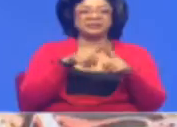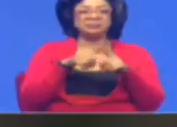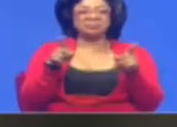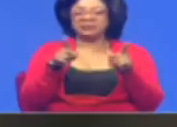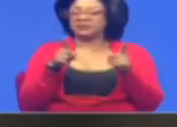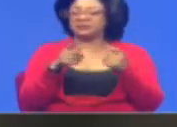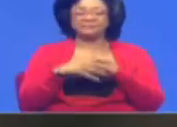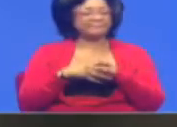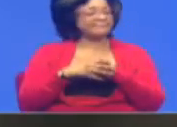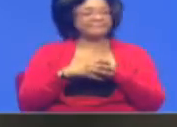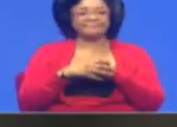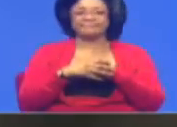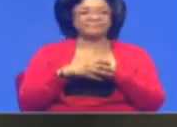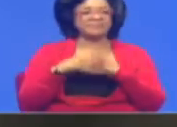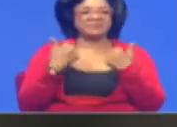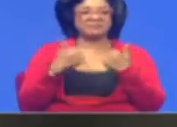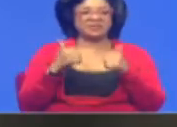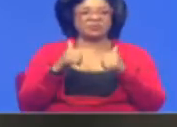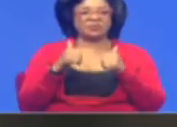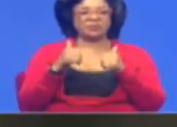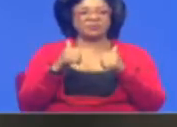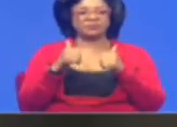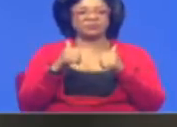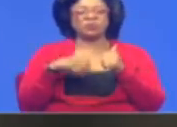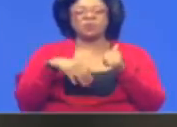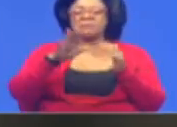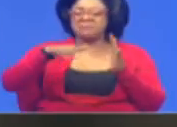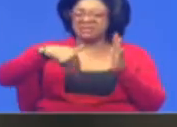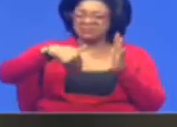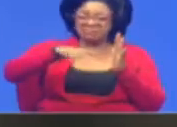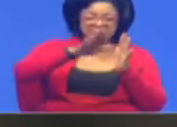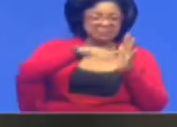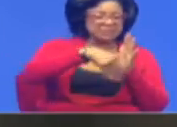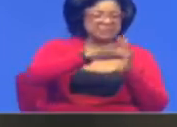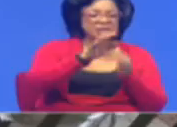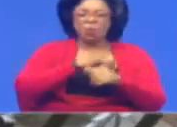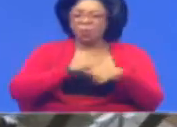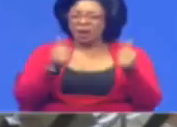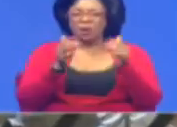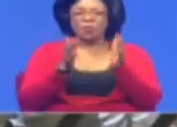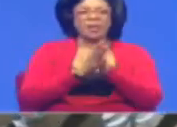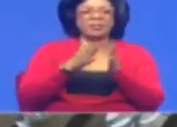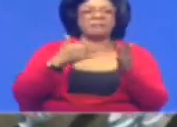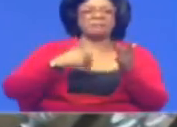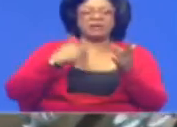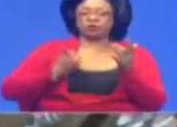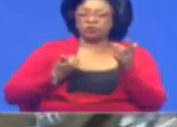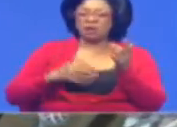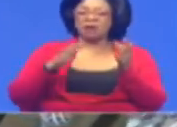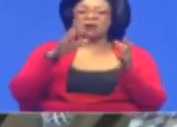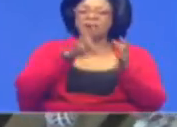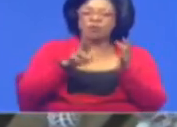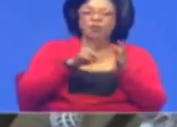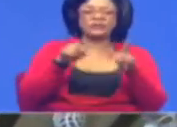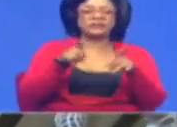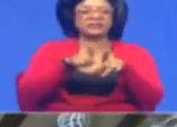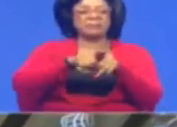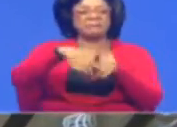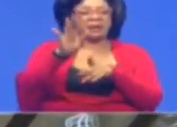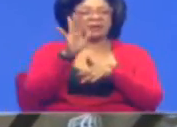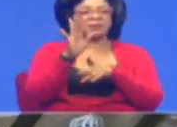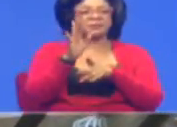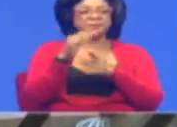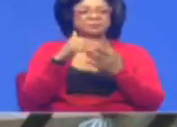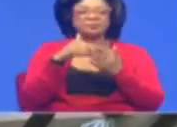home. We came, we painted her grave very well with my family, my sister, my daughter and my uncle. Then after